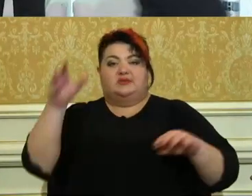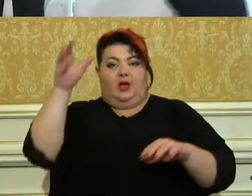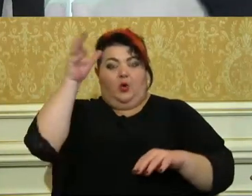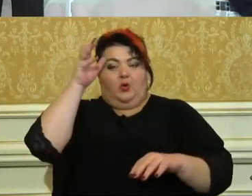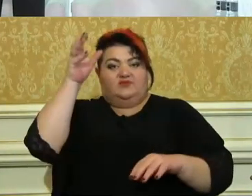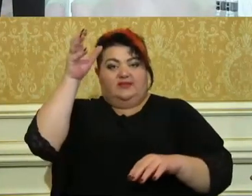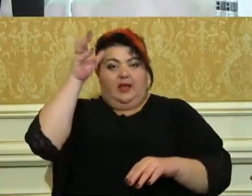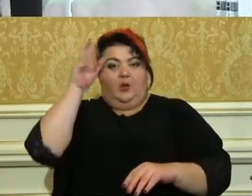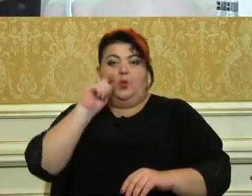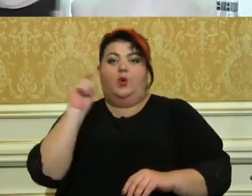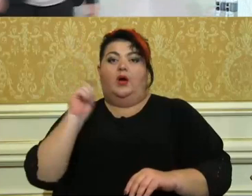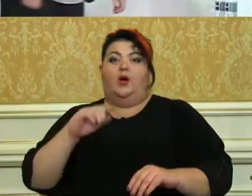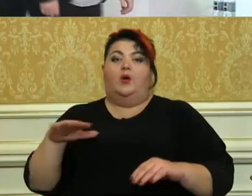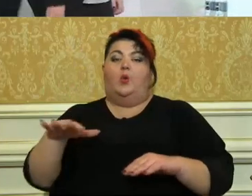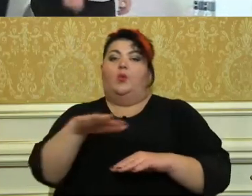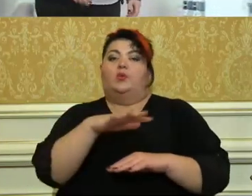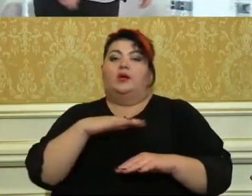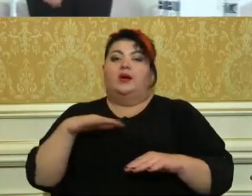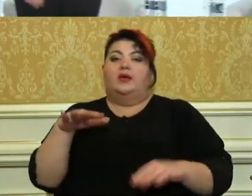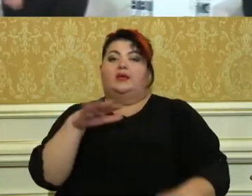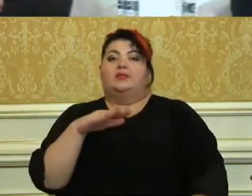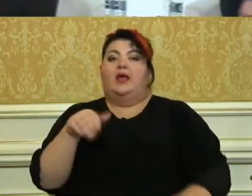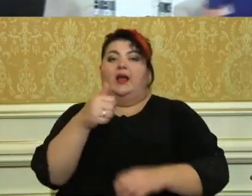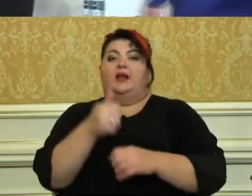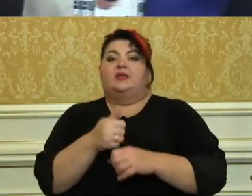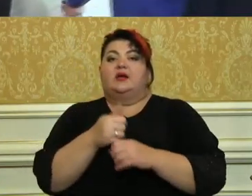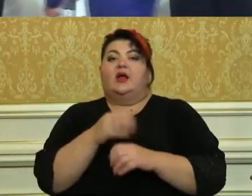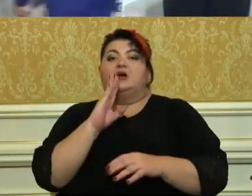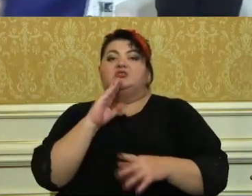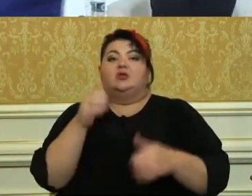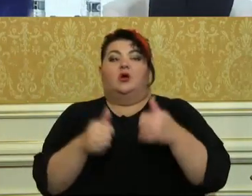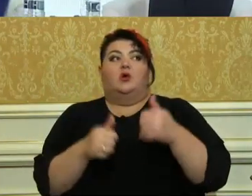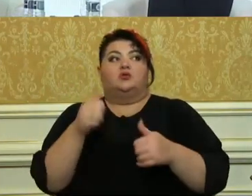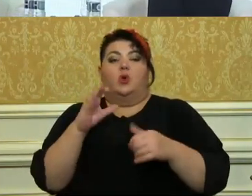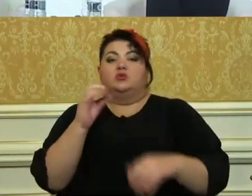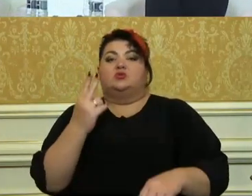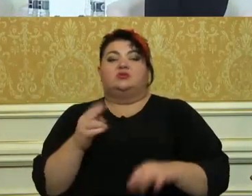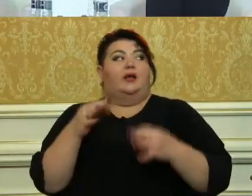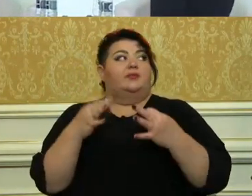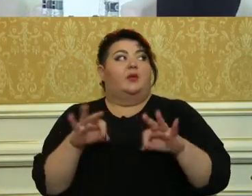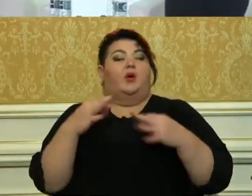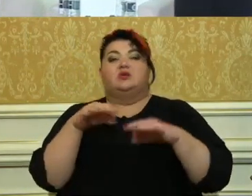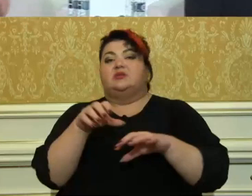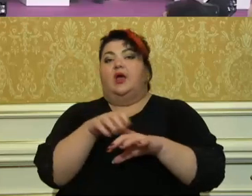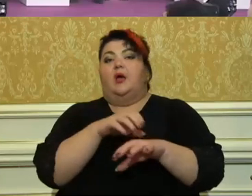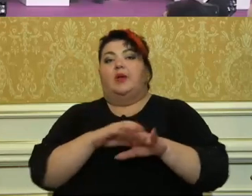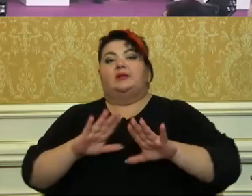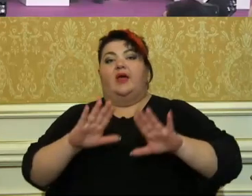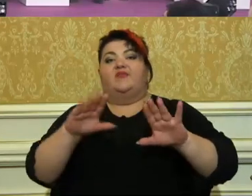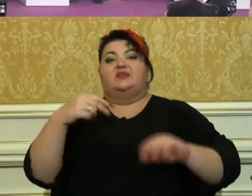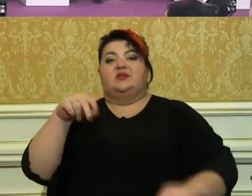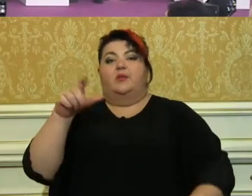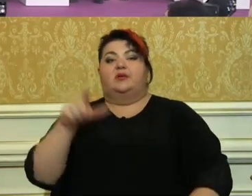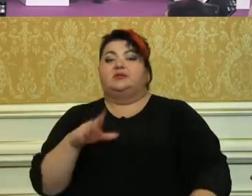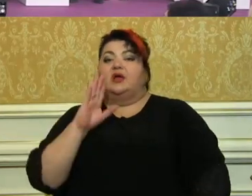and Science of Ukraine. Karolina Leoković, Acting Leader of the CPD Croatia Women's Forum,